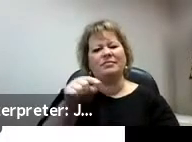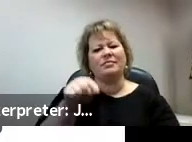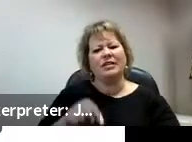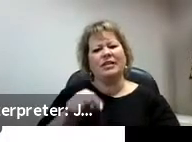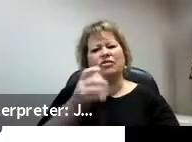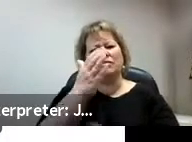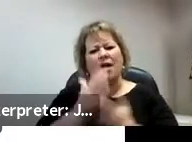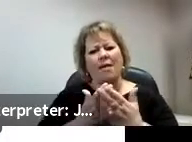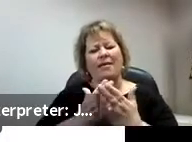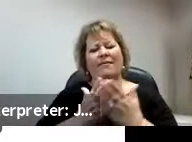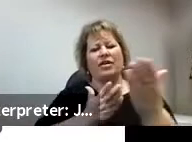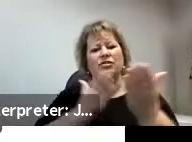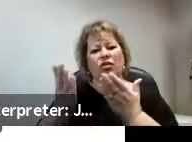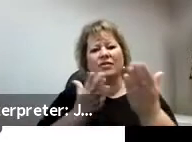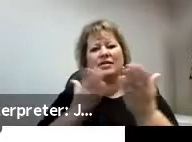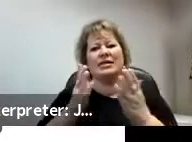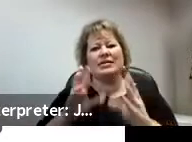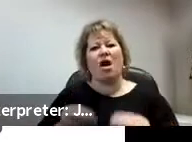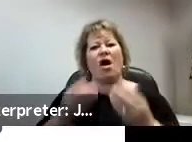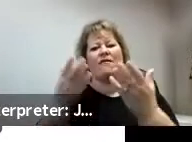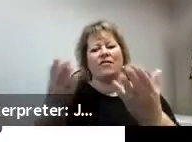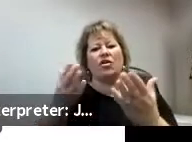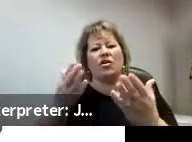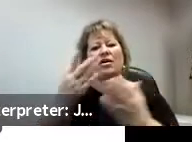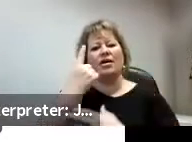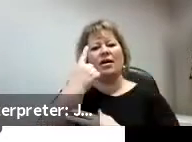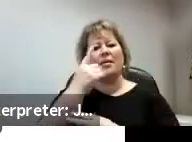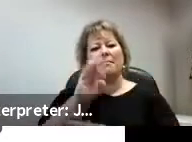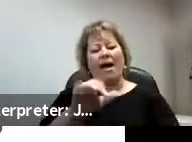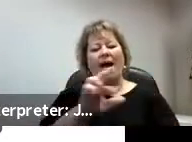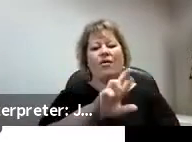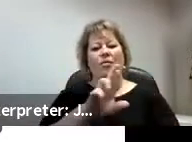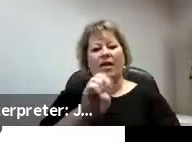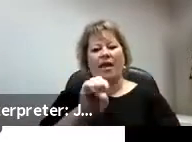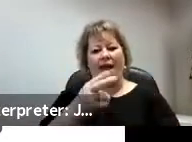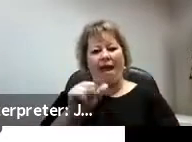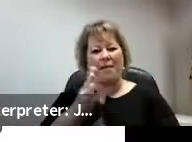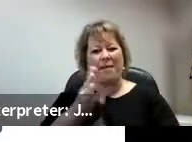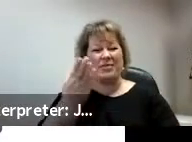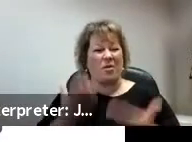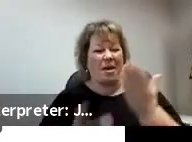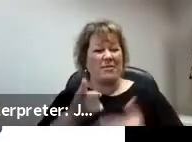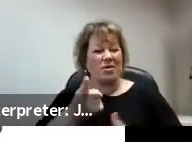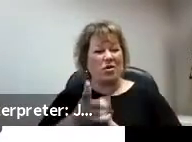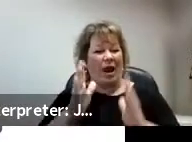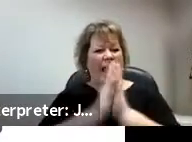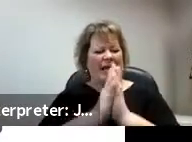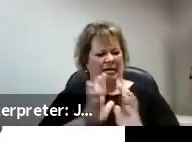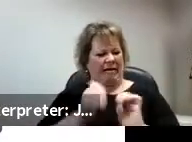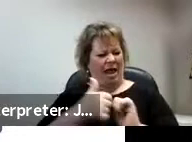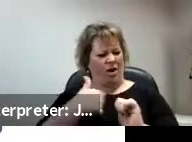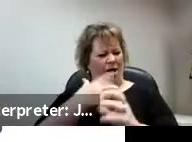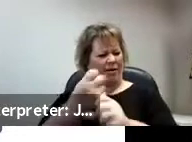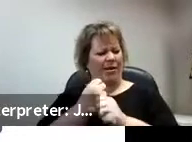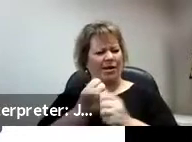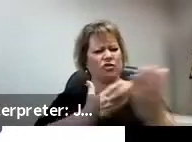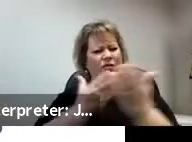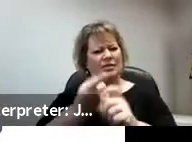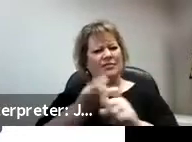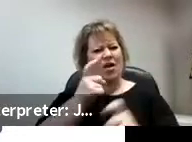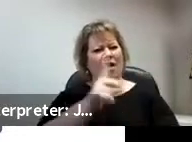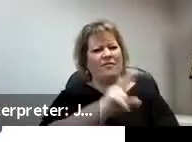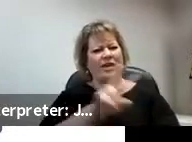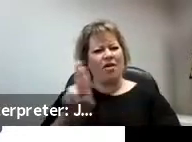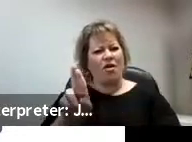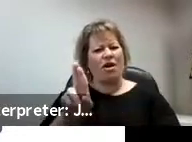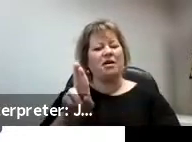just some of the services offered by Vocational Rehabilitation Services. By now you may be asking yourself, how do I receive services from Vocational